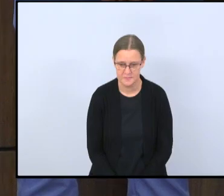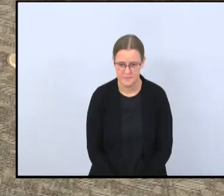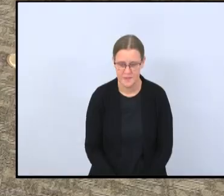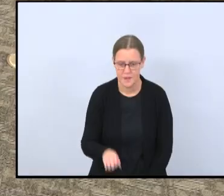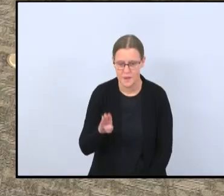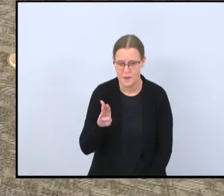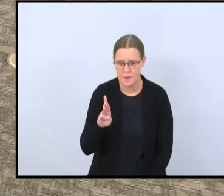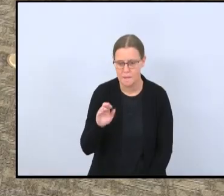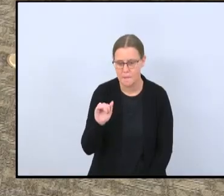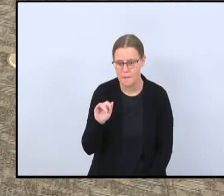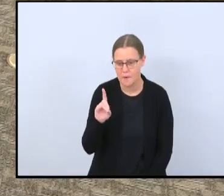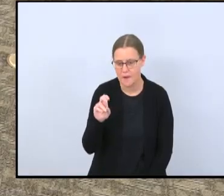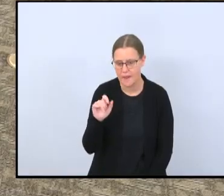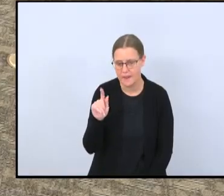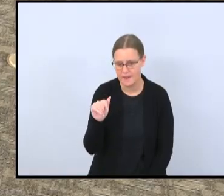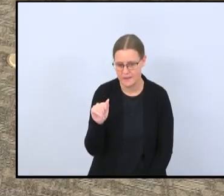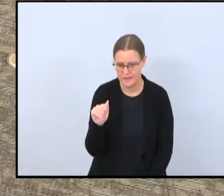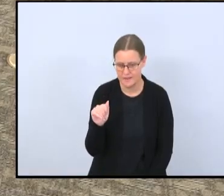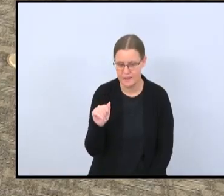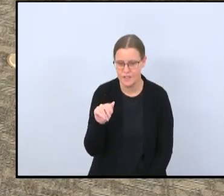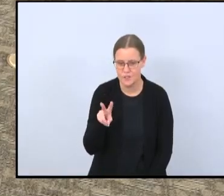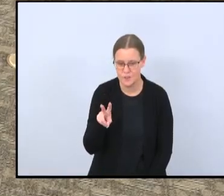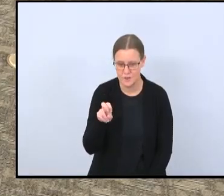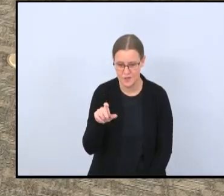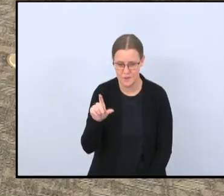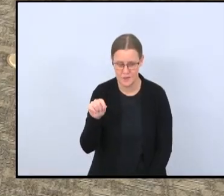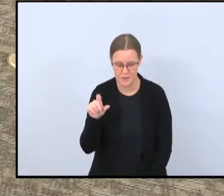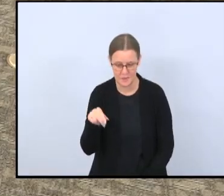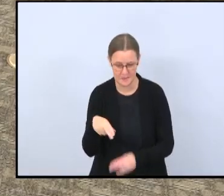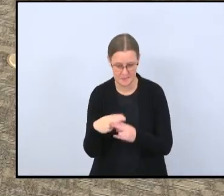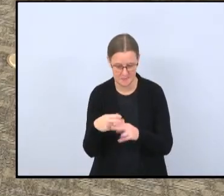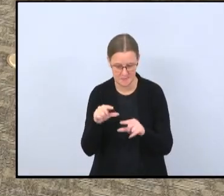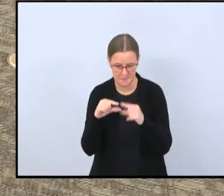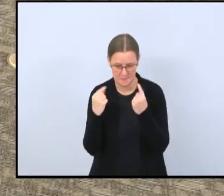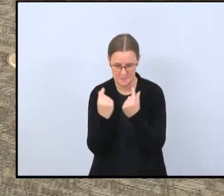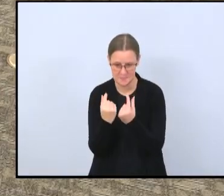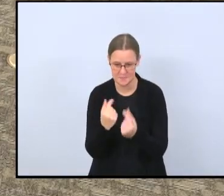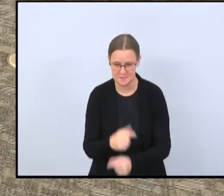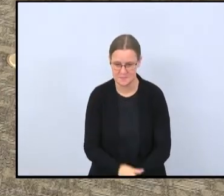And Braden Kelmo Harrison, 220-pound weight class.